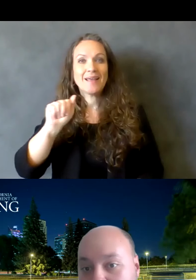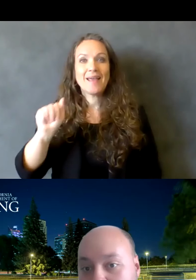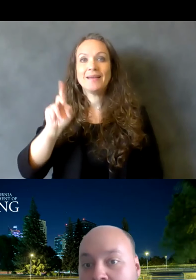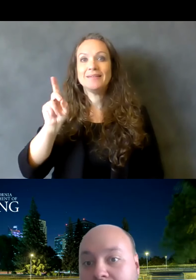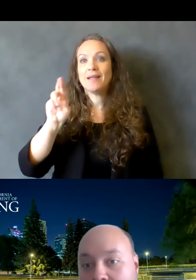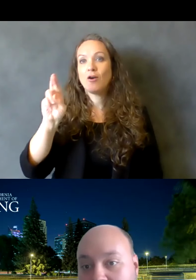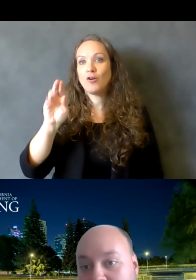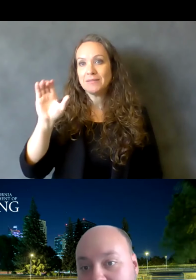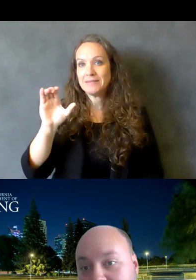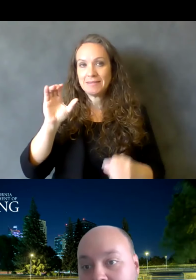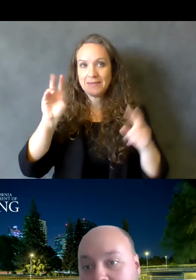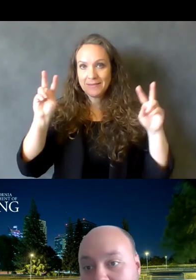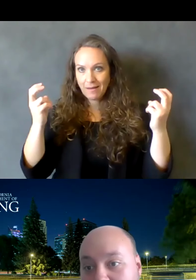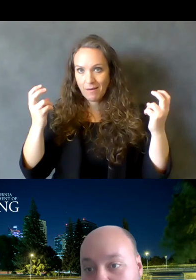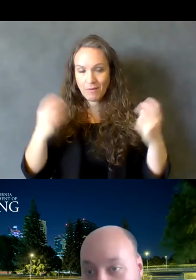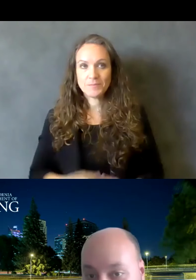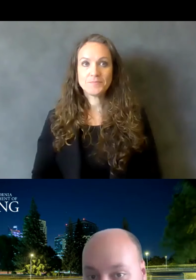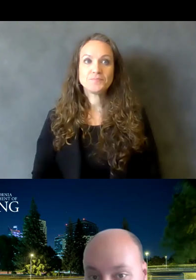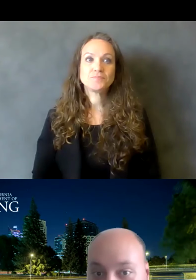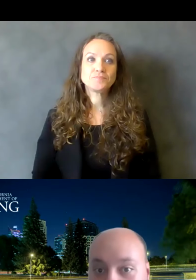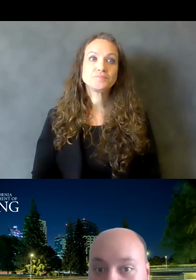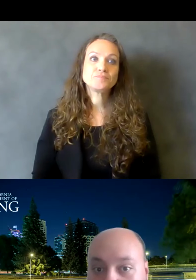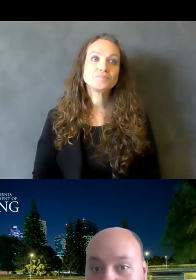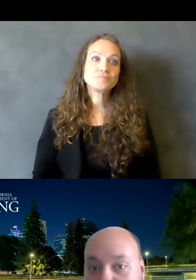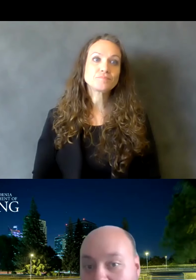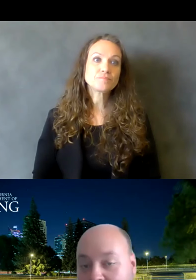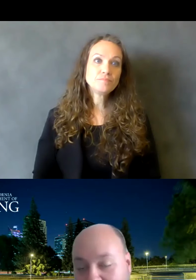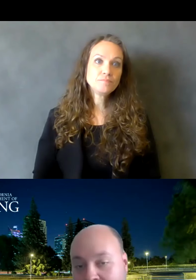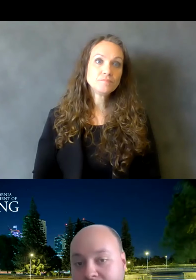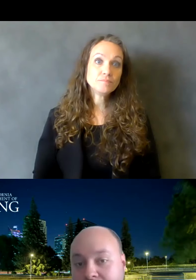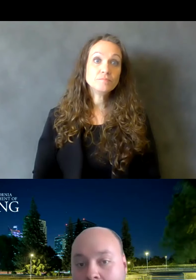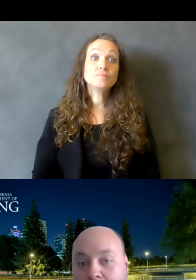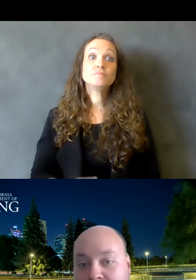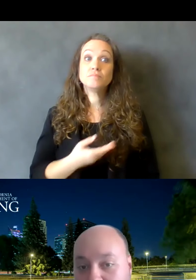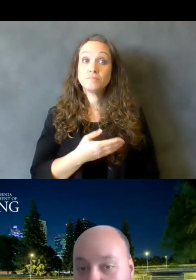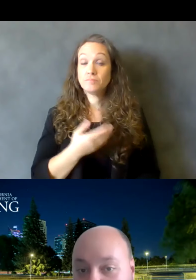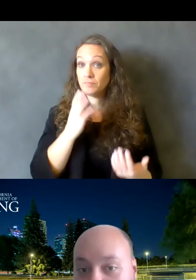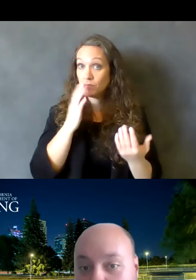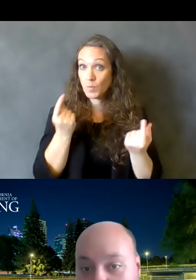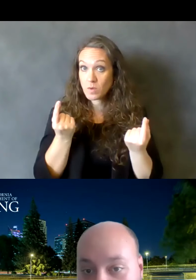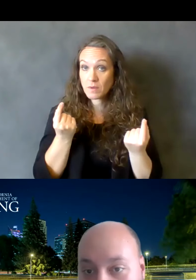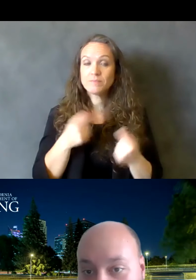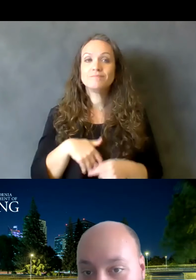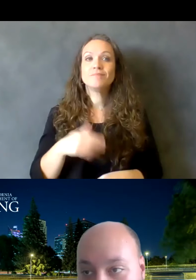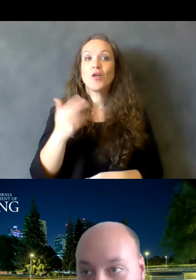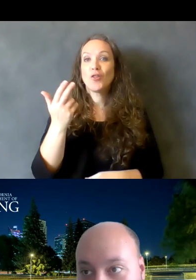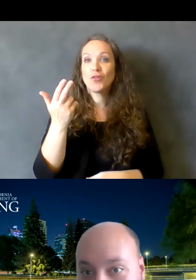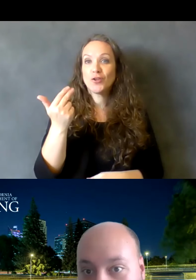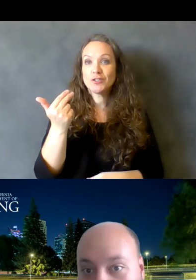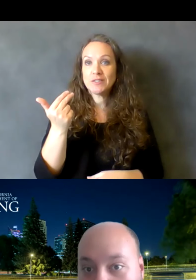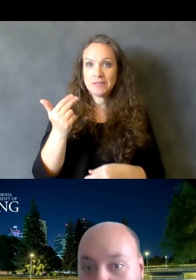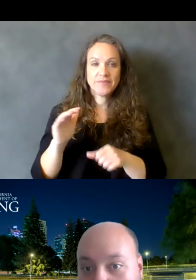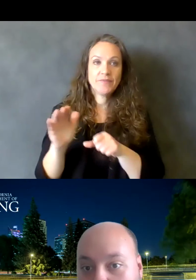Funding to the Aging and Disability Resource Connections. That provides the department with 13 full-time